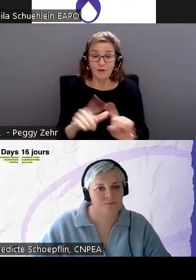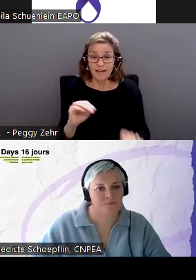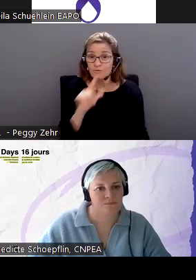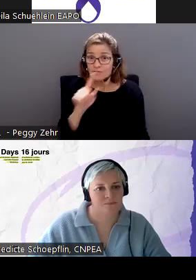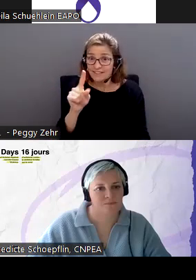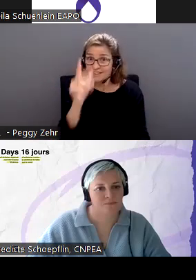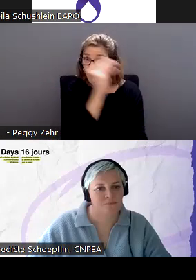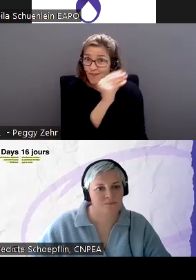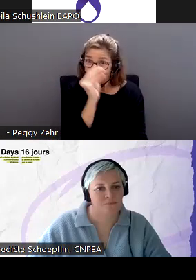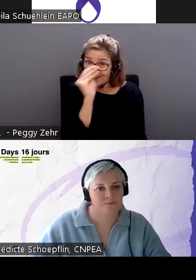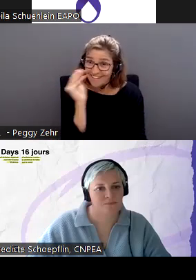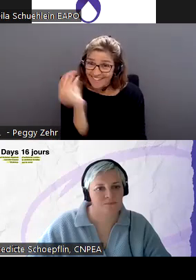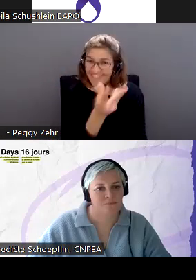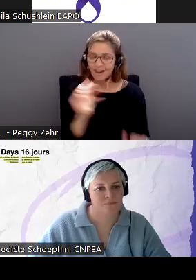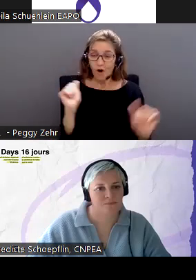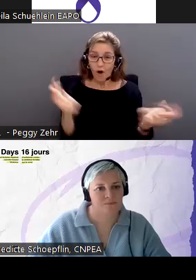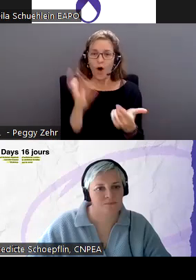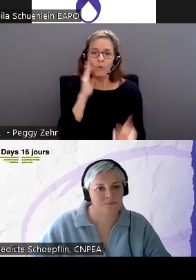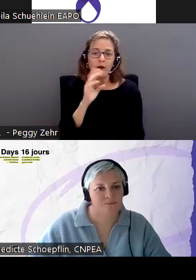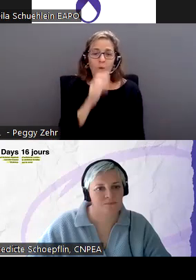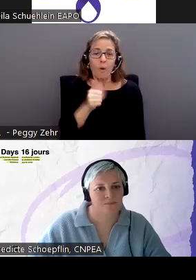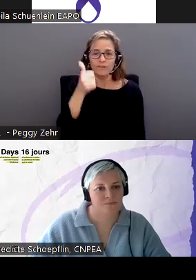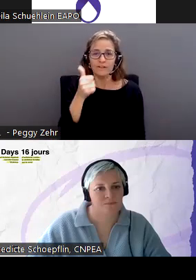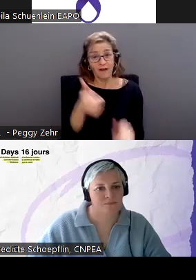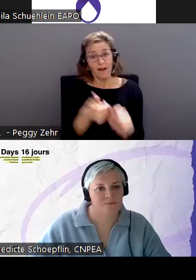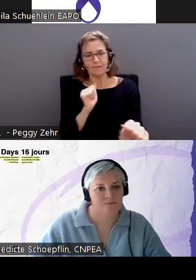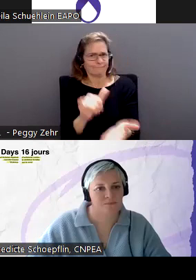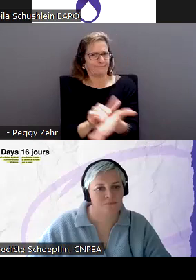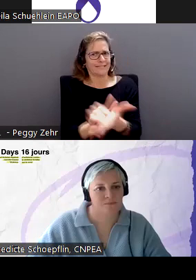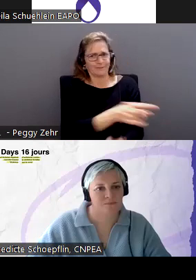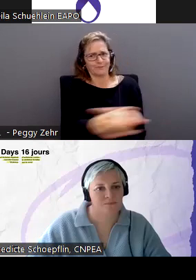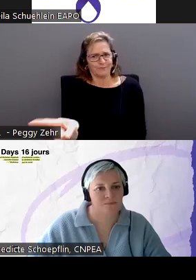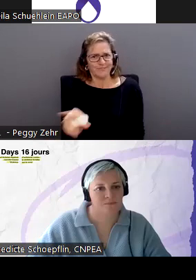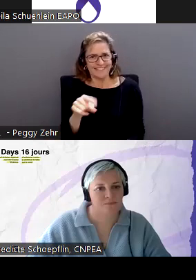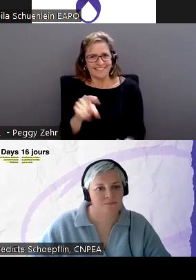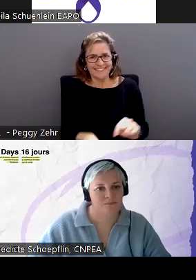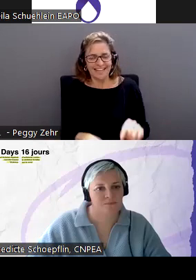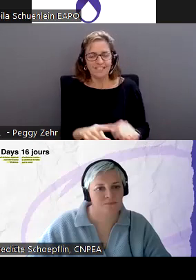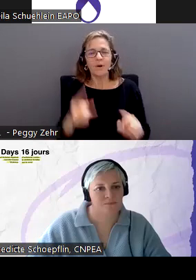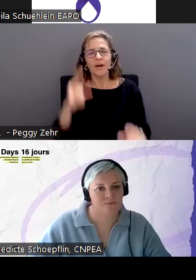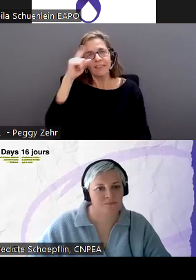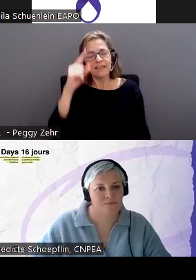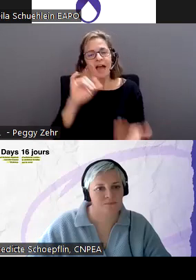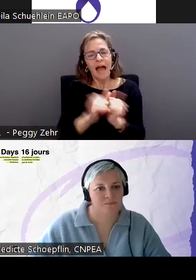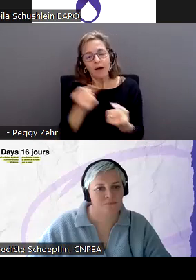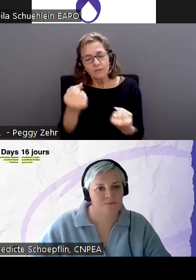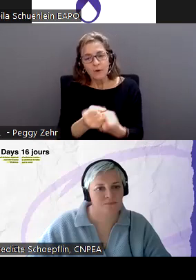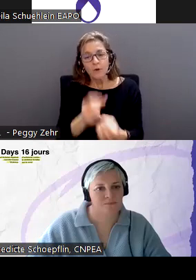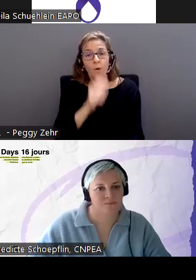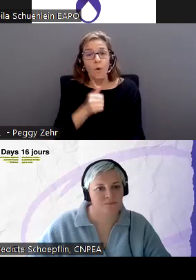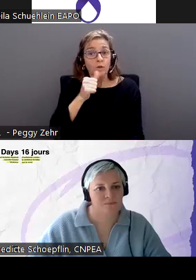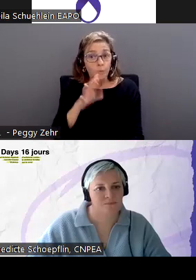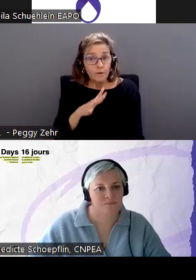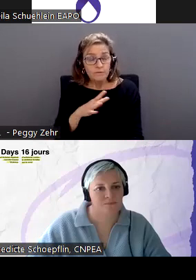from. And if we are not actively thinking about how to support older women, older people,